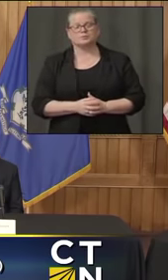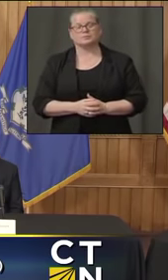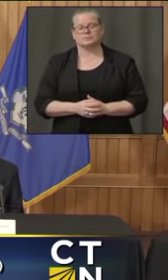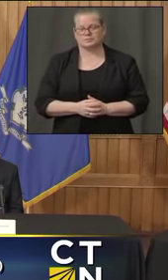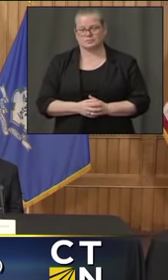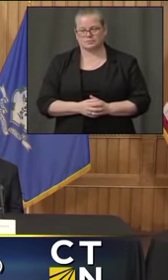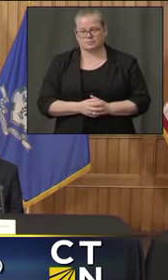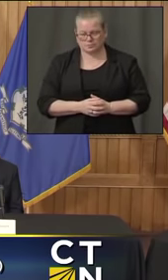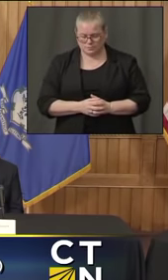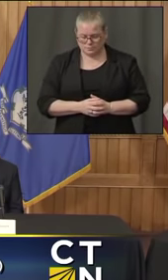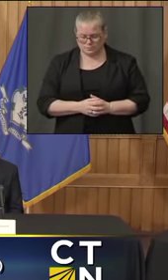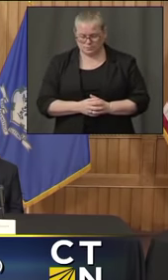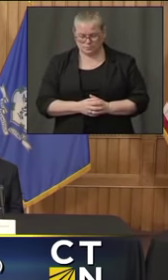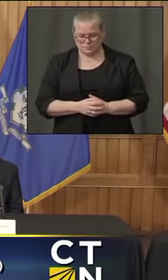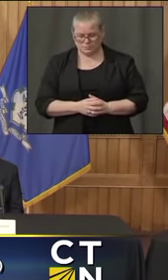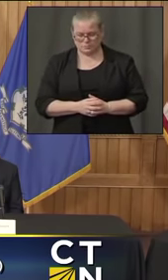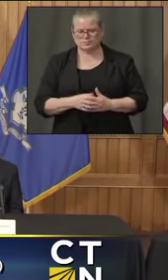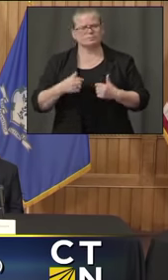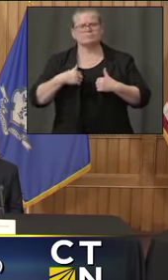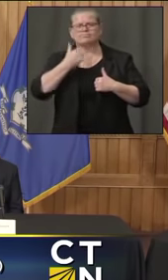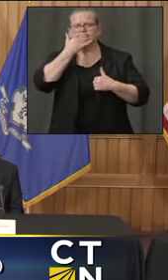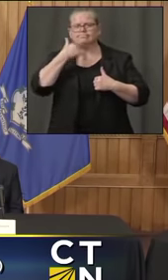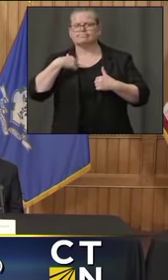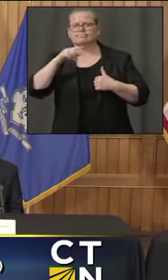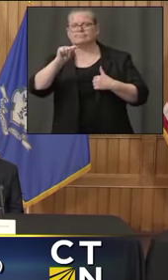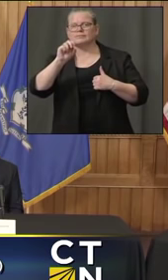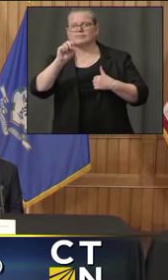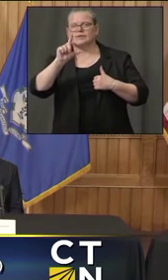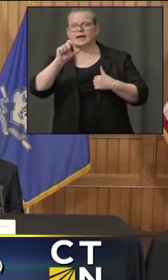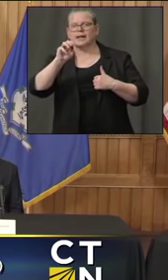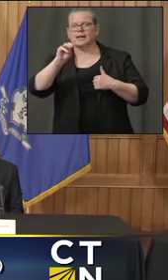This is Telemundo, Connecticut.